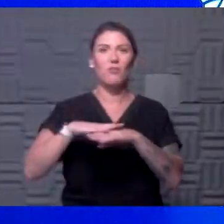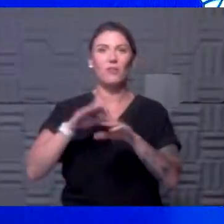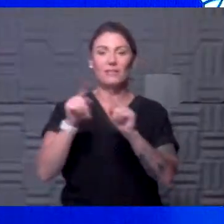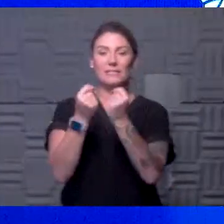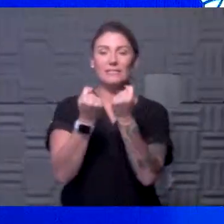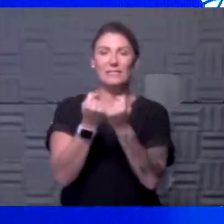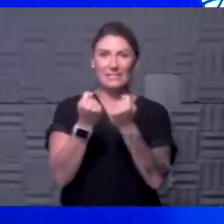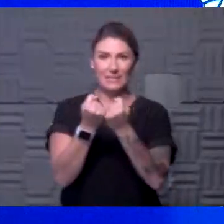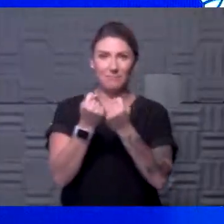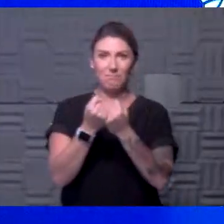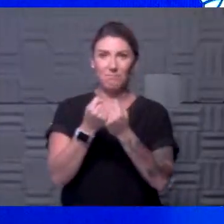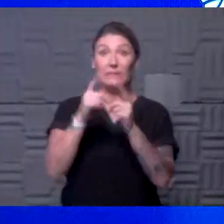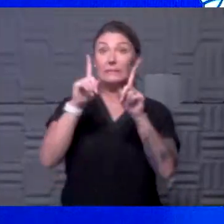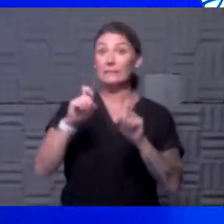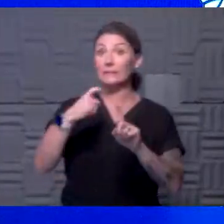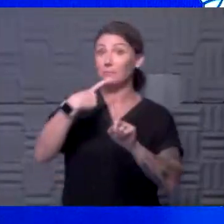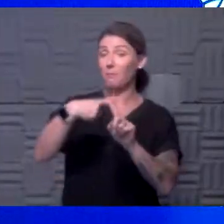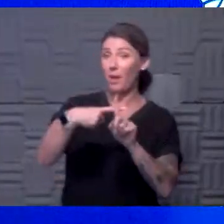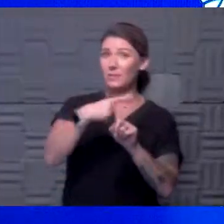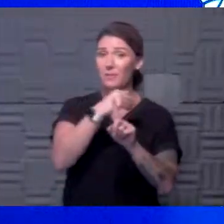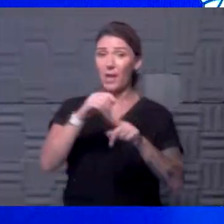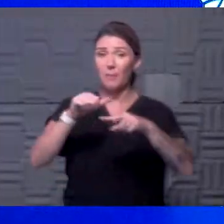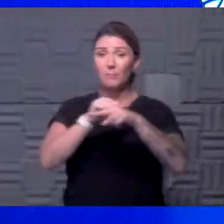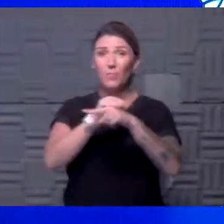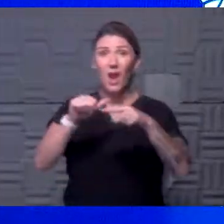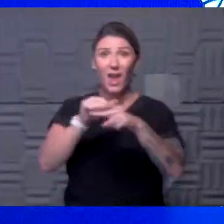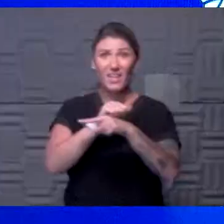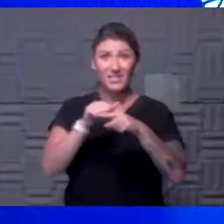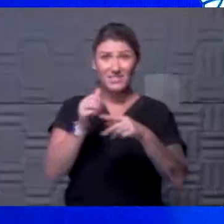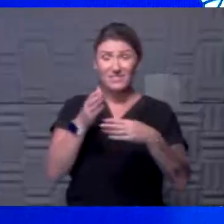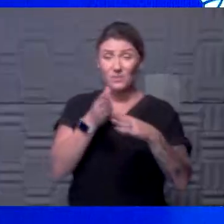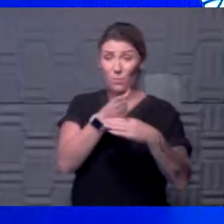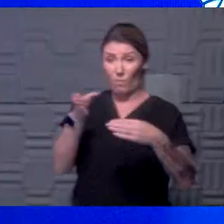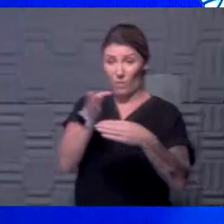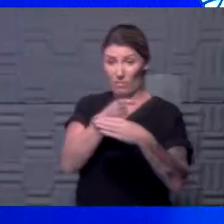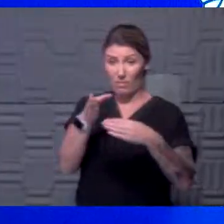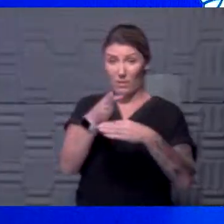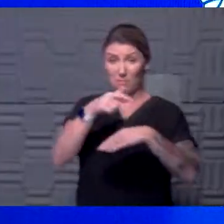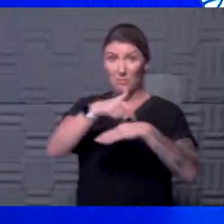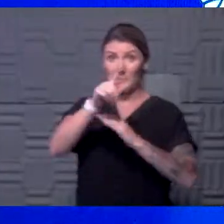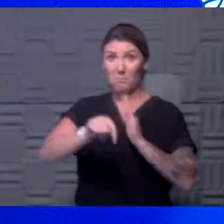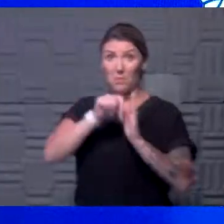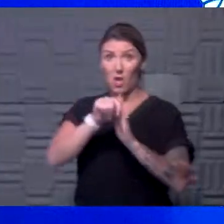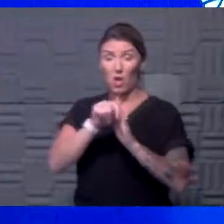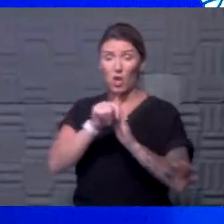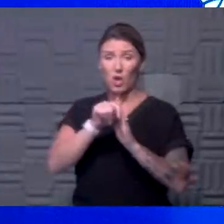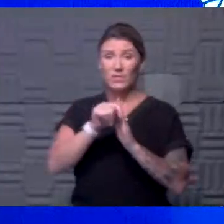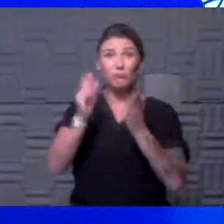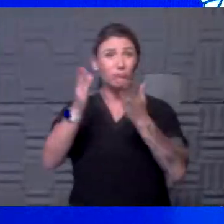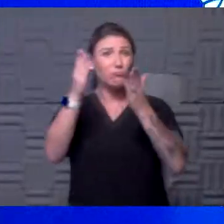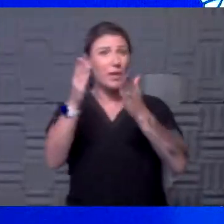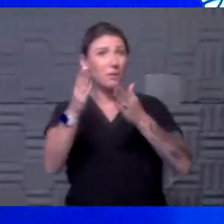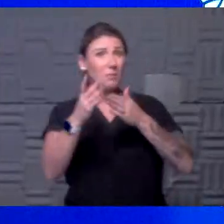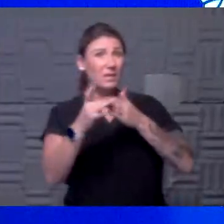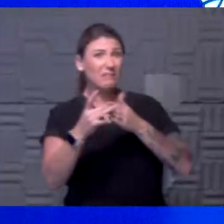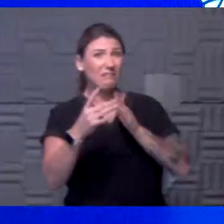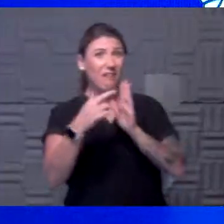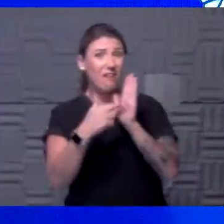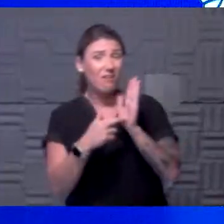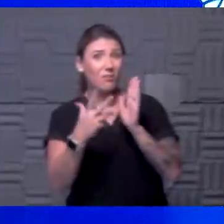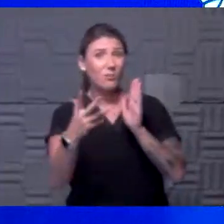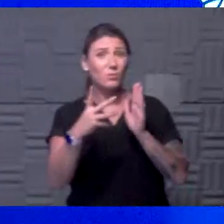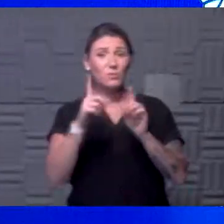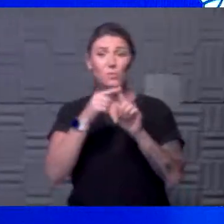the infectious period, is there a recommended guideline for when to return to practice or play for the rest of the